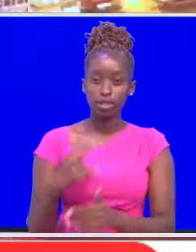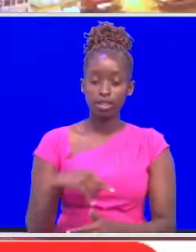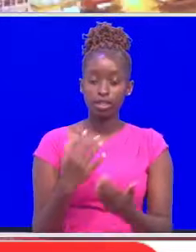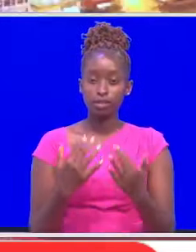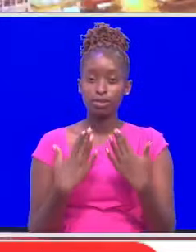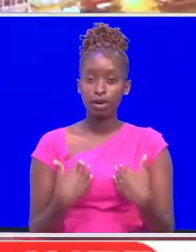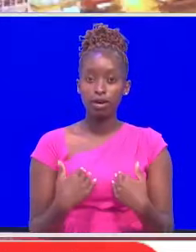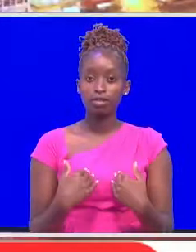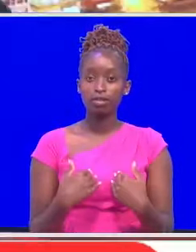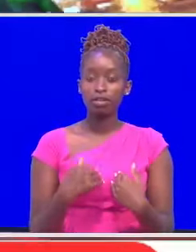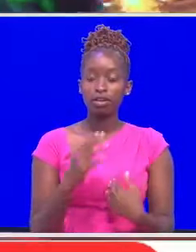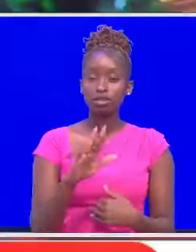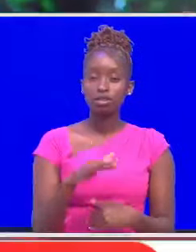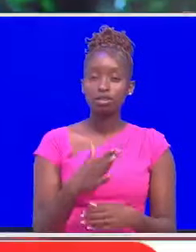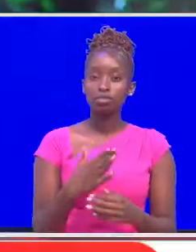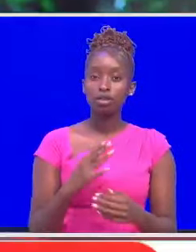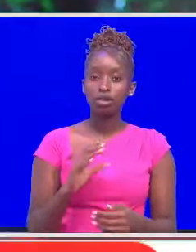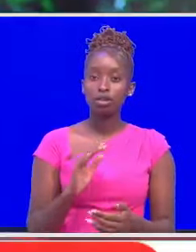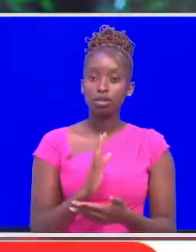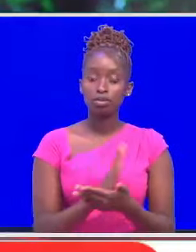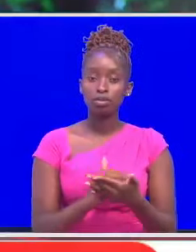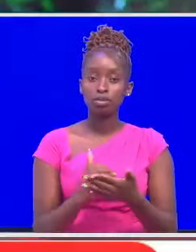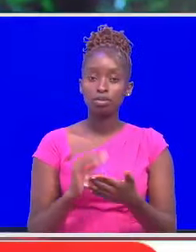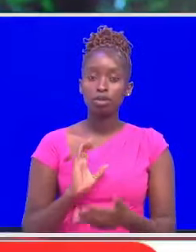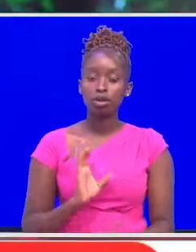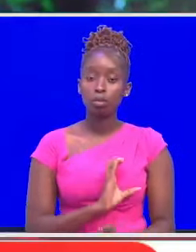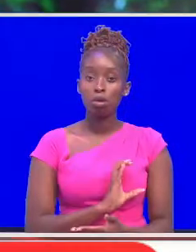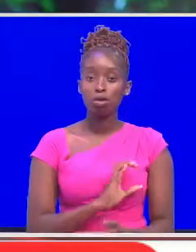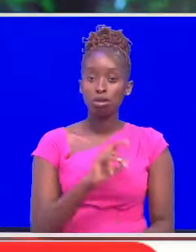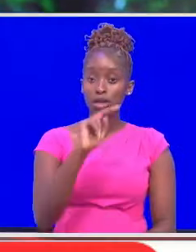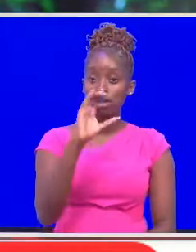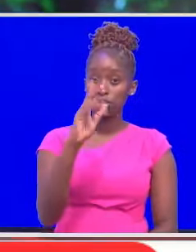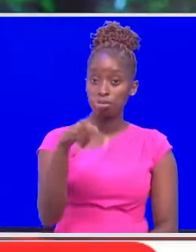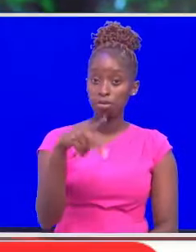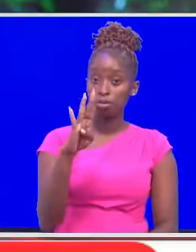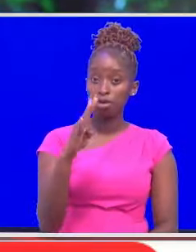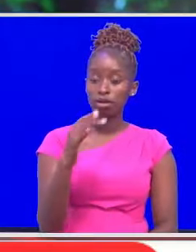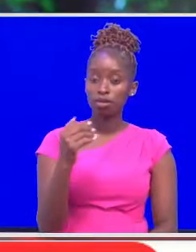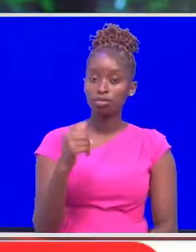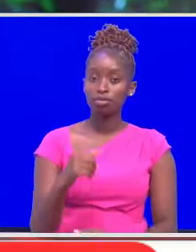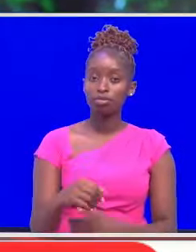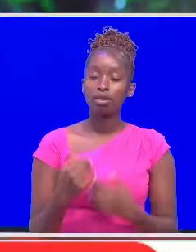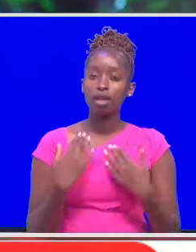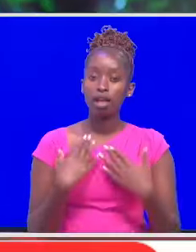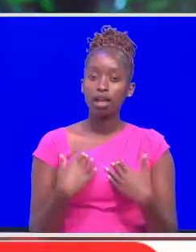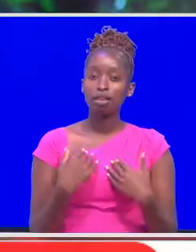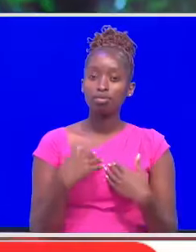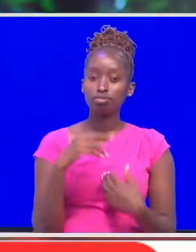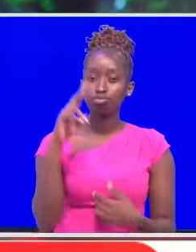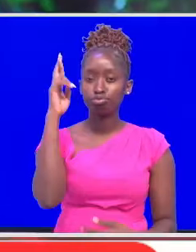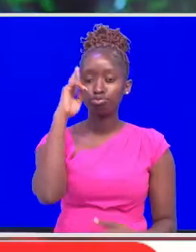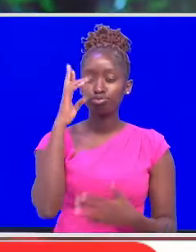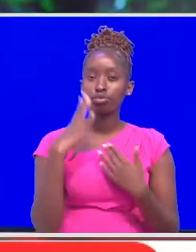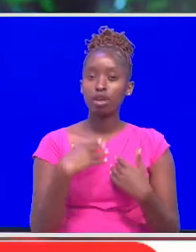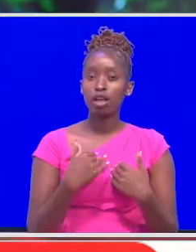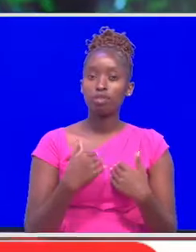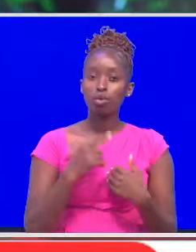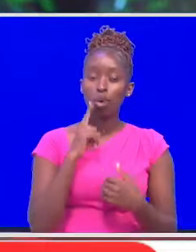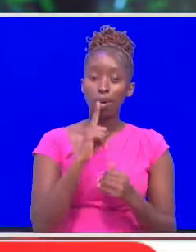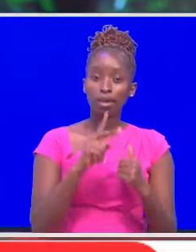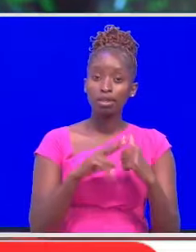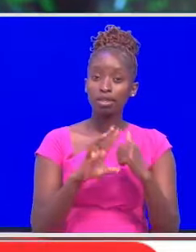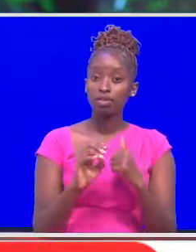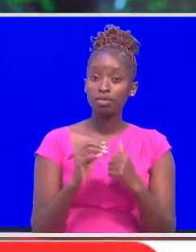The National Assembly Departmental Committee on Agriculture and Livestock has today discovered about 107 bags of suspected